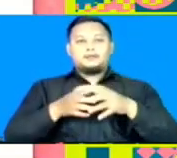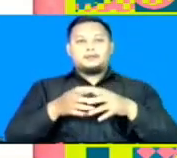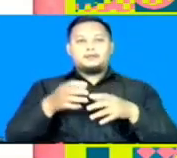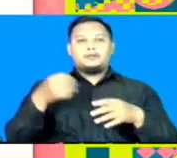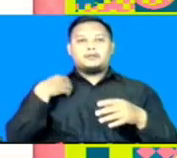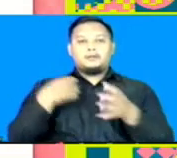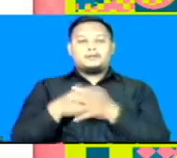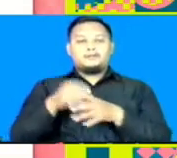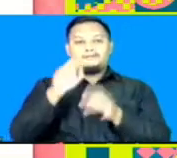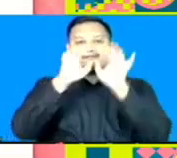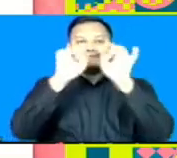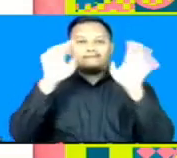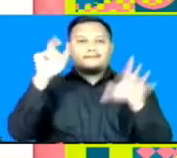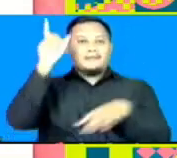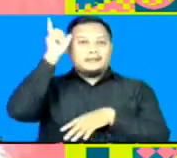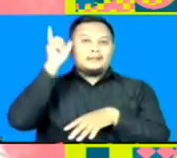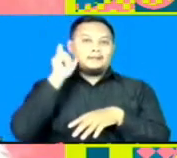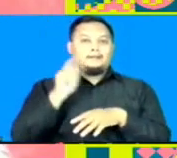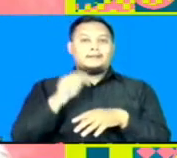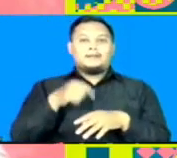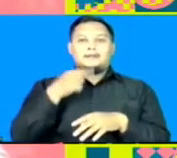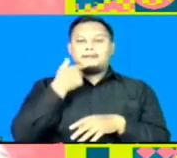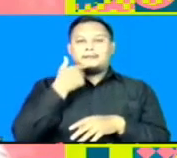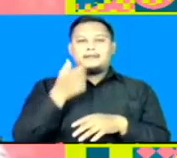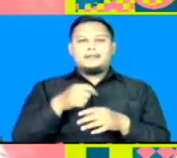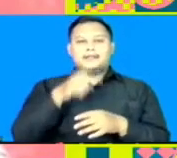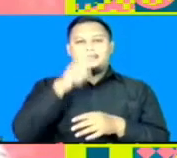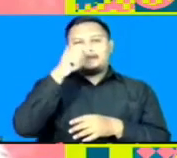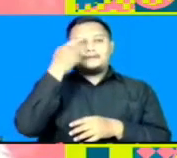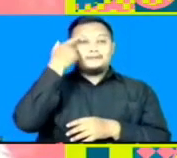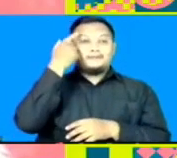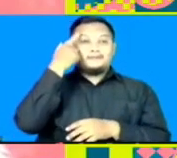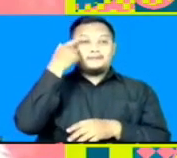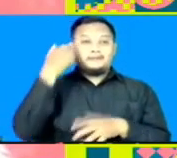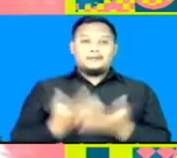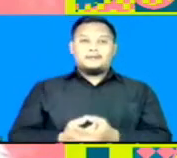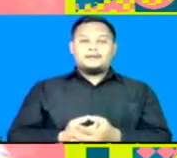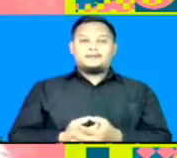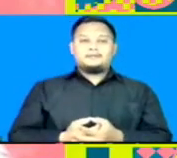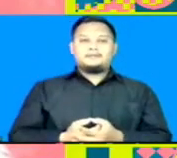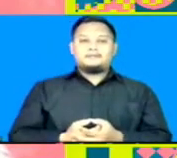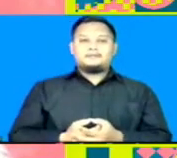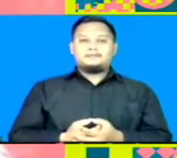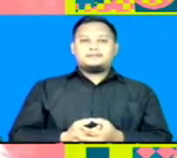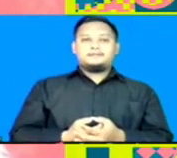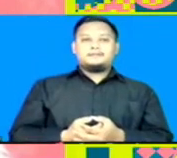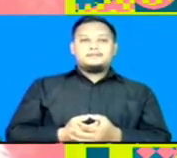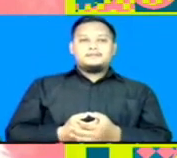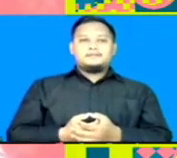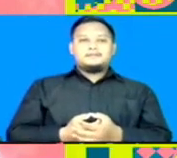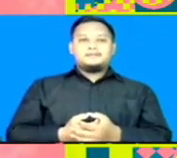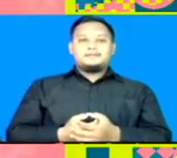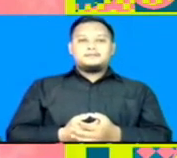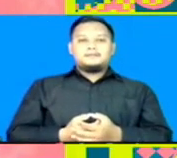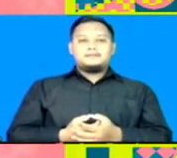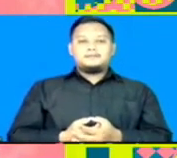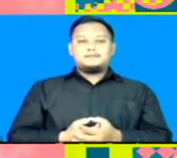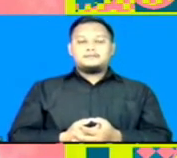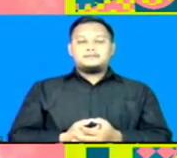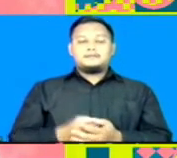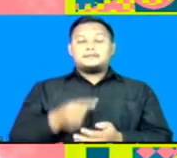that no one is safe until everyone is amidst this interconnected world.